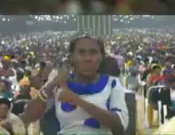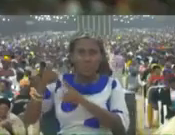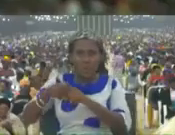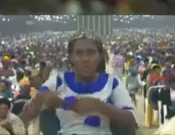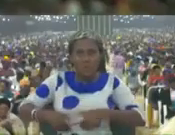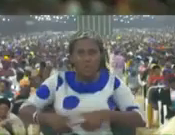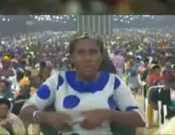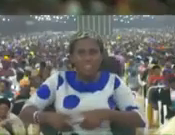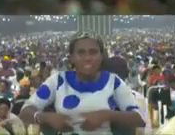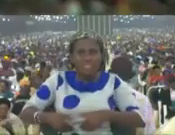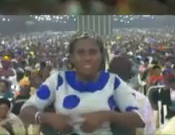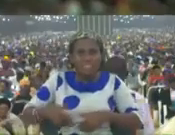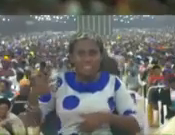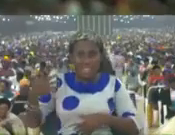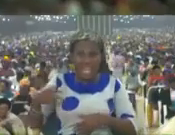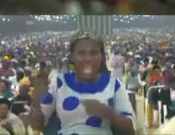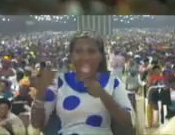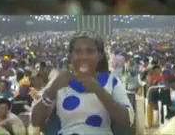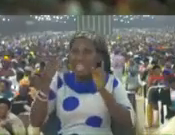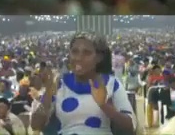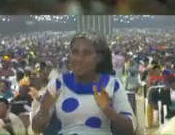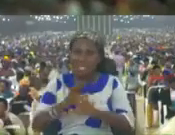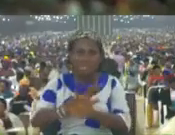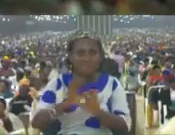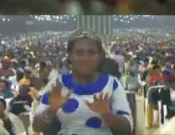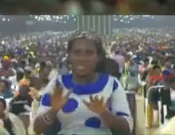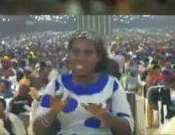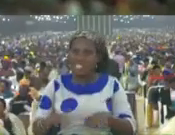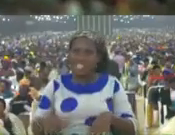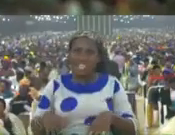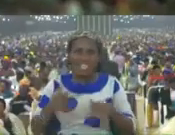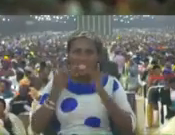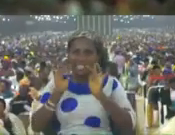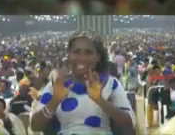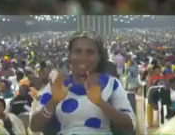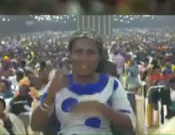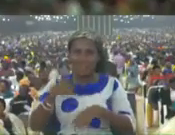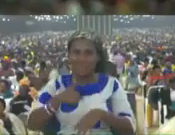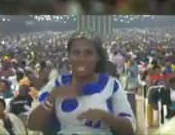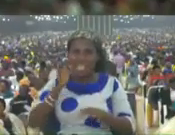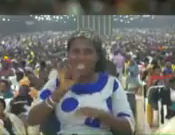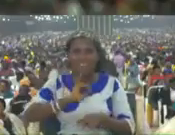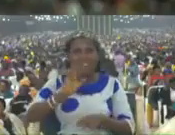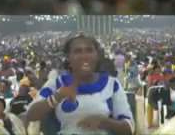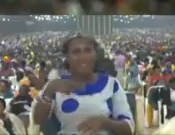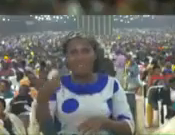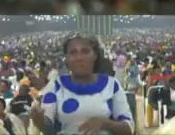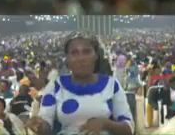Enemy, don't rejoice over me. If I fall, I will rise again.